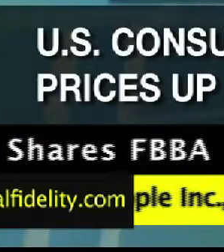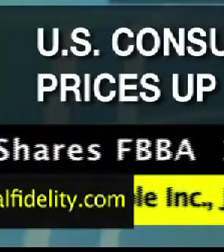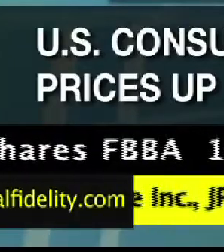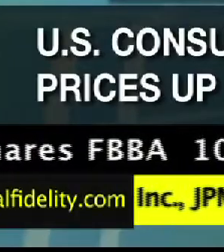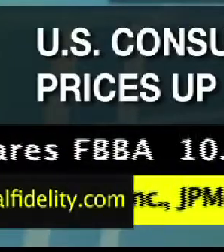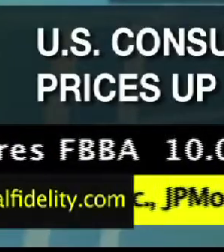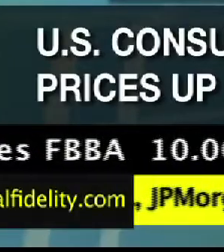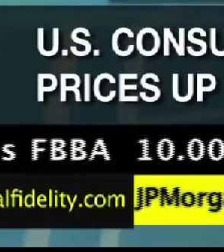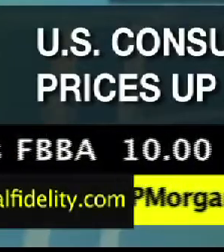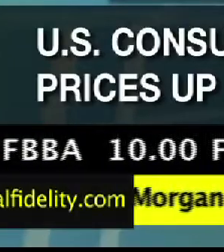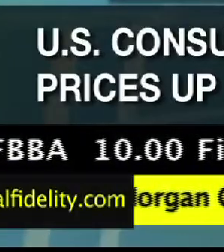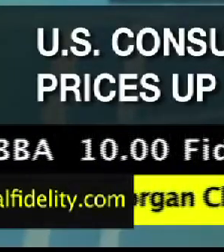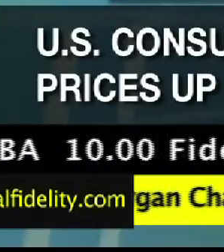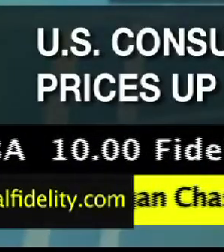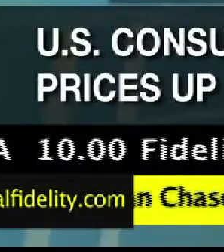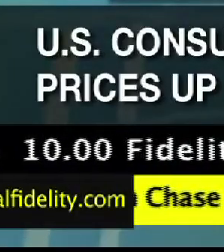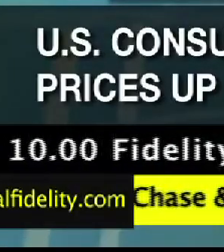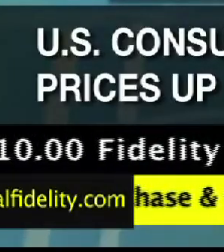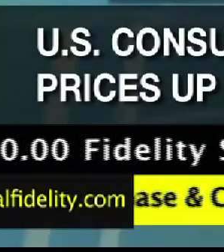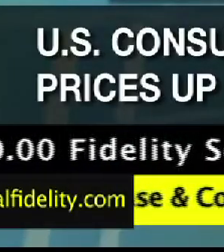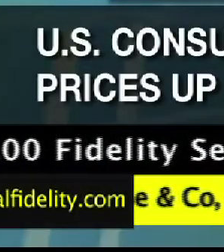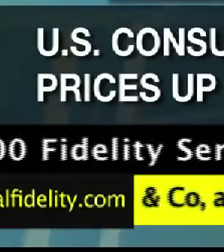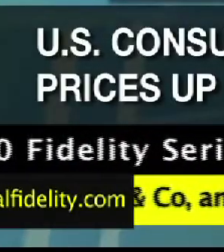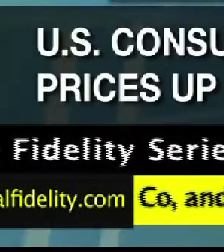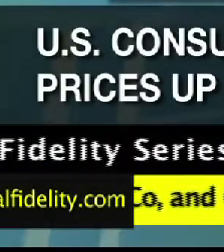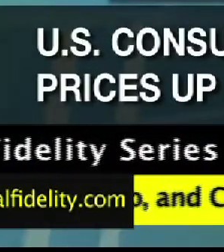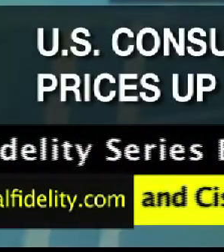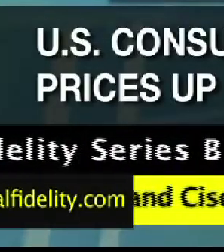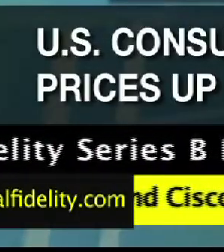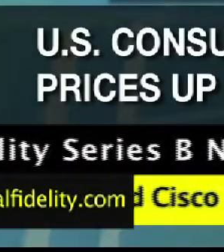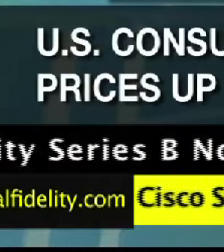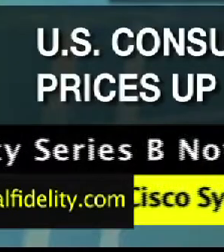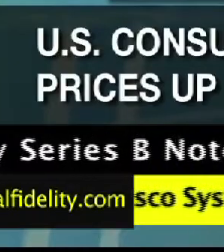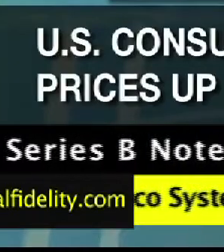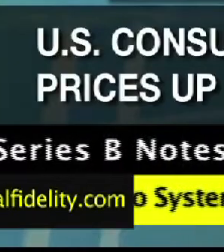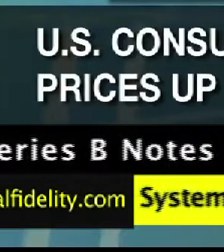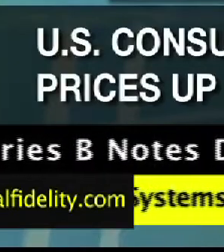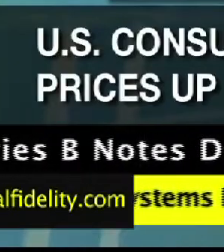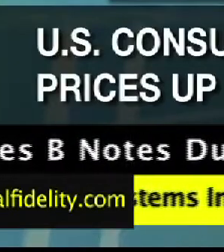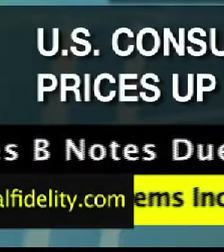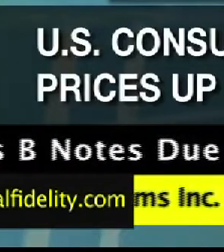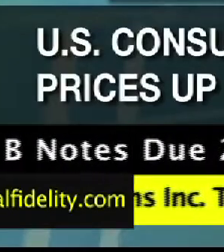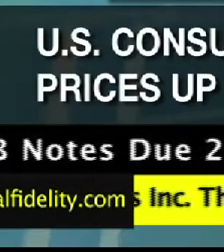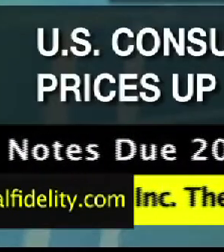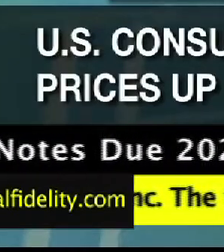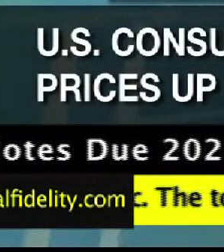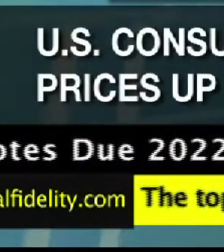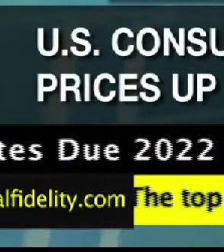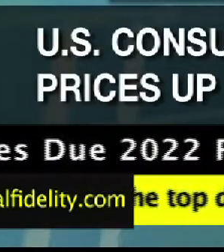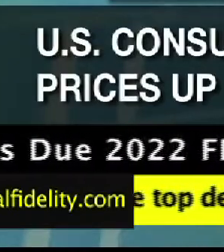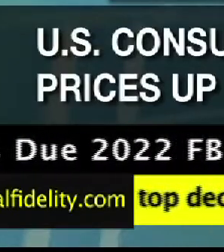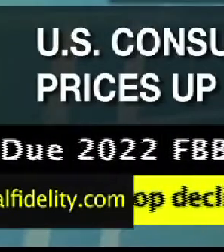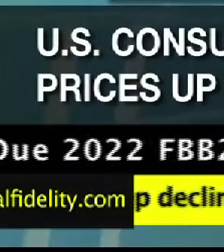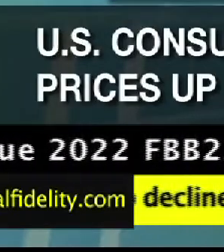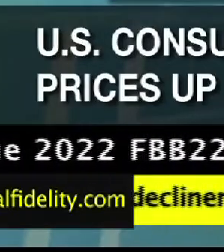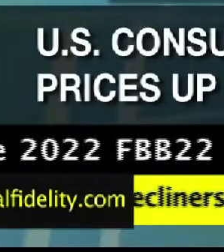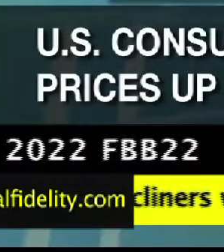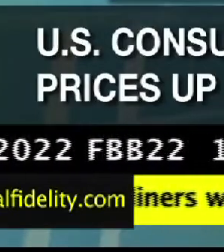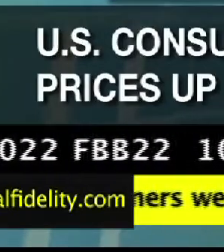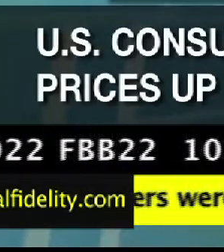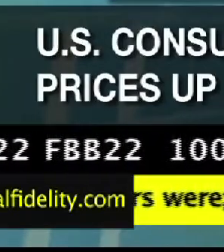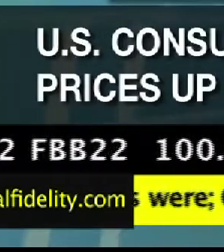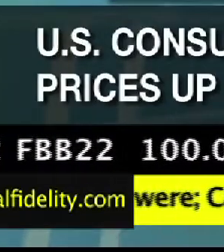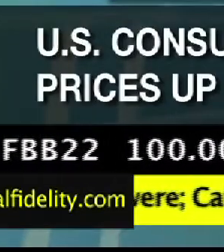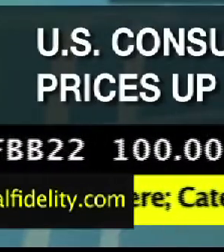month after increasing by 0.4% in May. Continuing price rises are likely to strengthen the case for